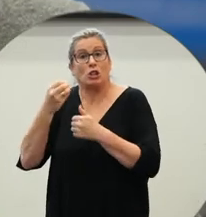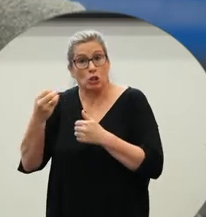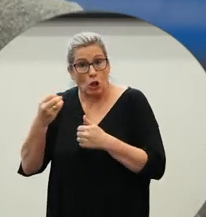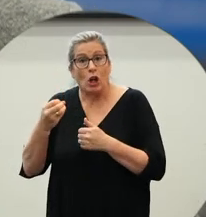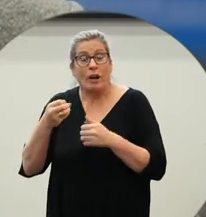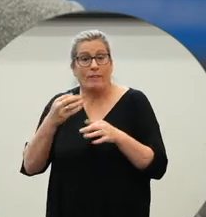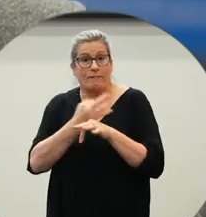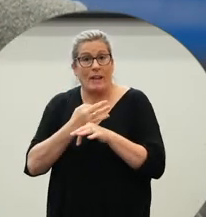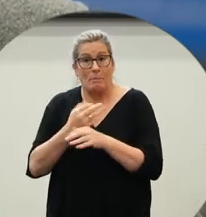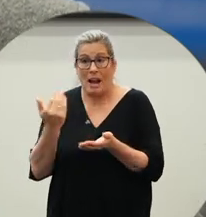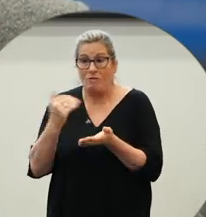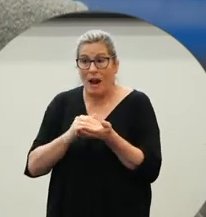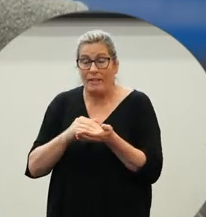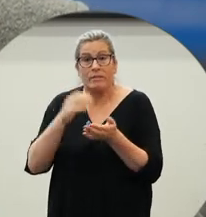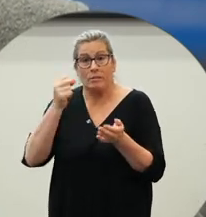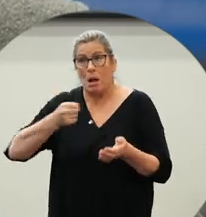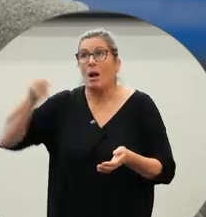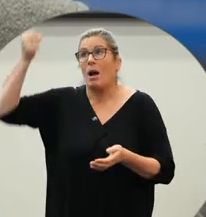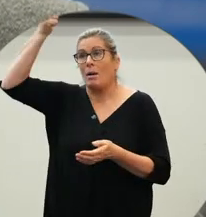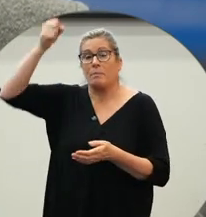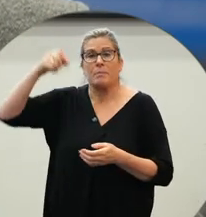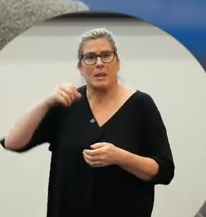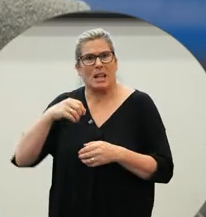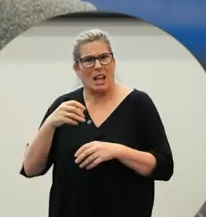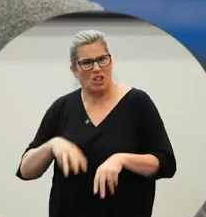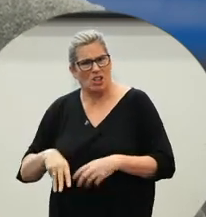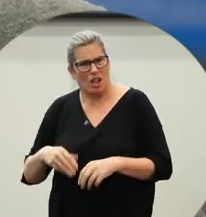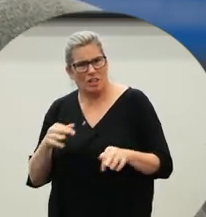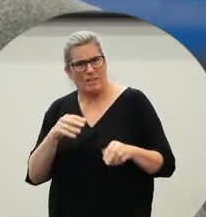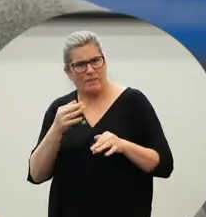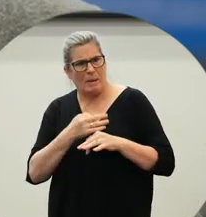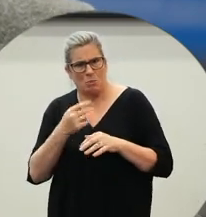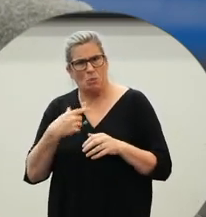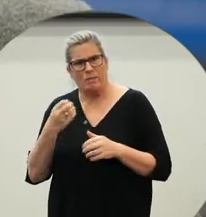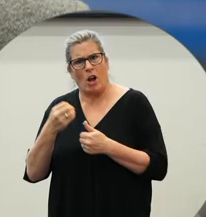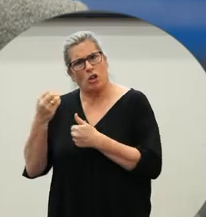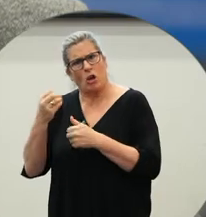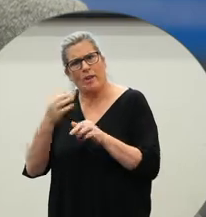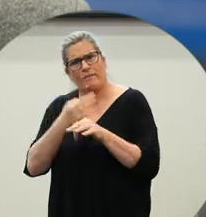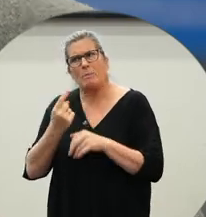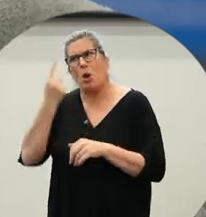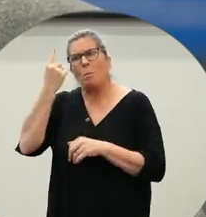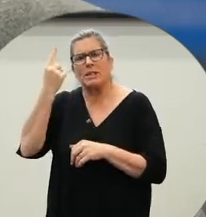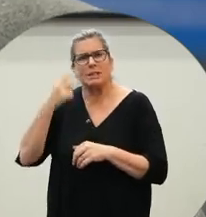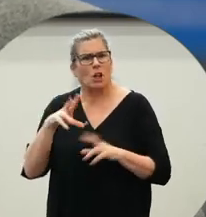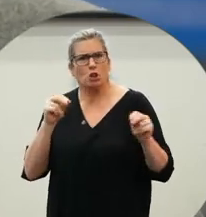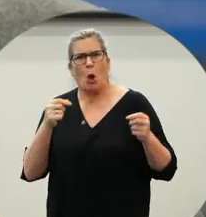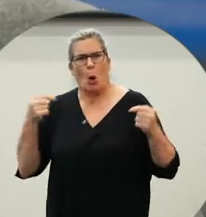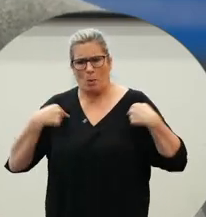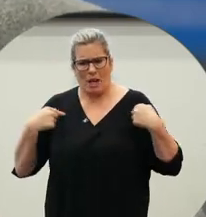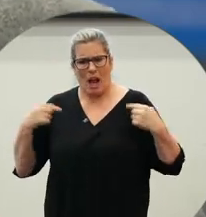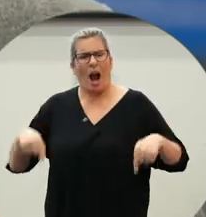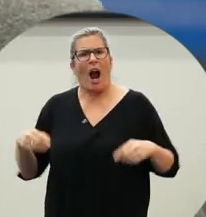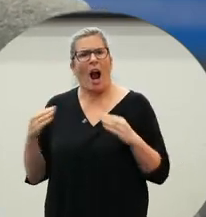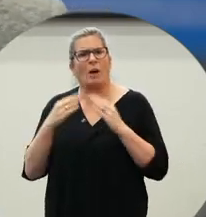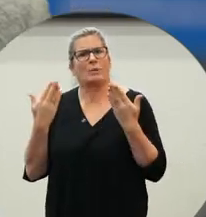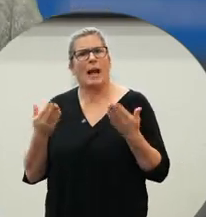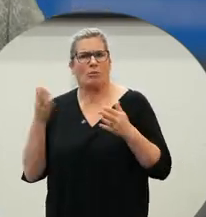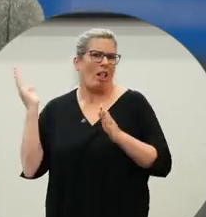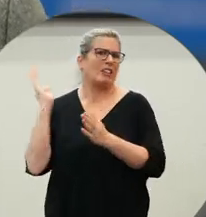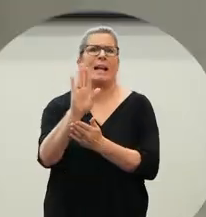flat above them. Scottish family bars them at the door, and they're, "What are you doing?" They go, "We're putting another family upstairs." "No, go away, this is our house now." Slam the